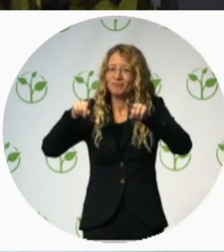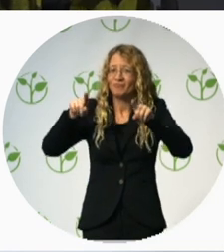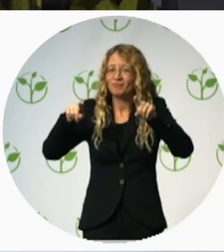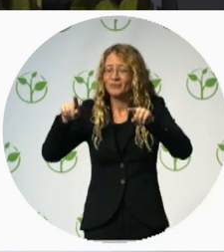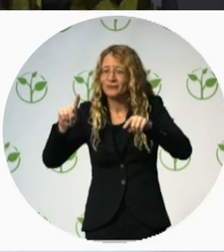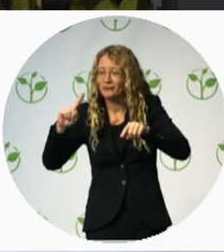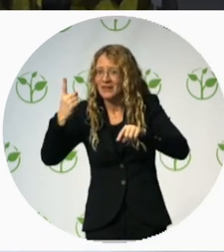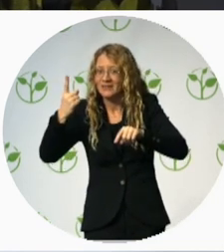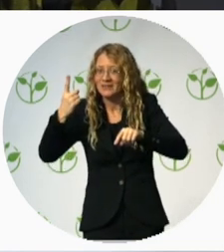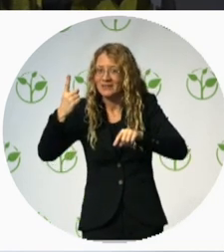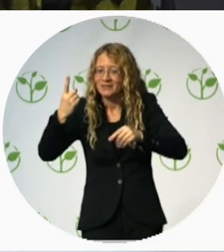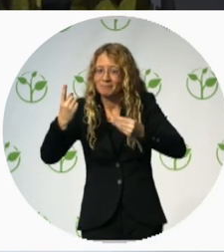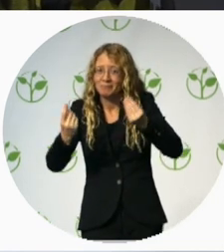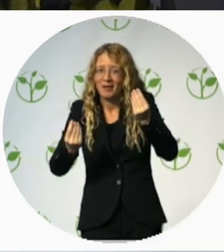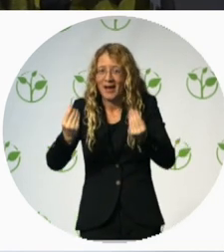Israel.